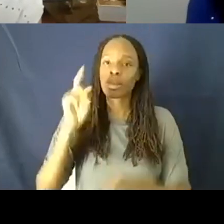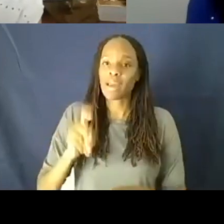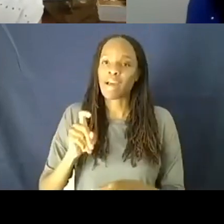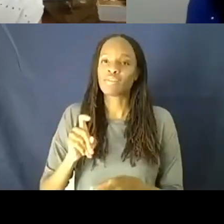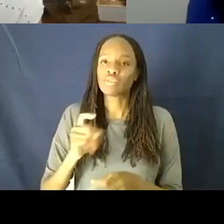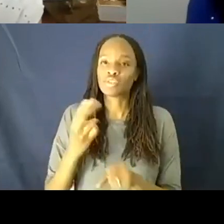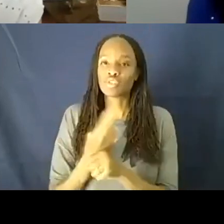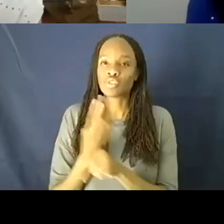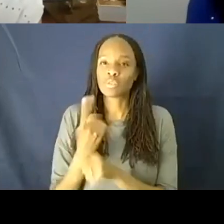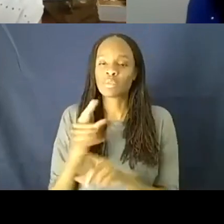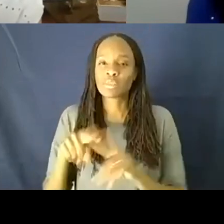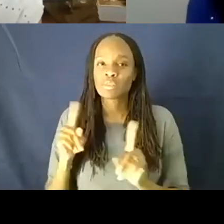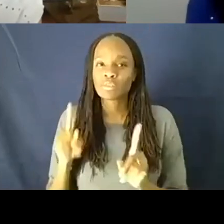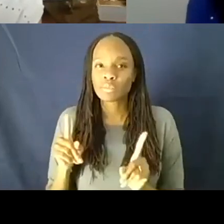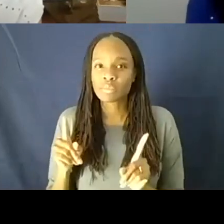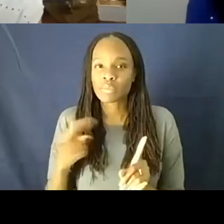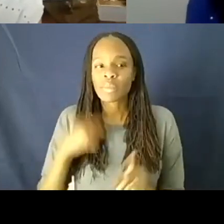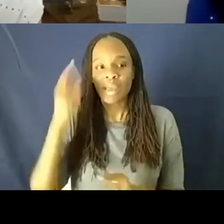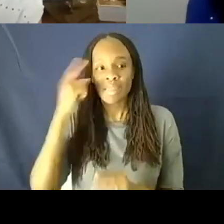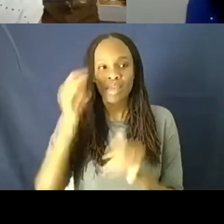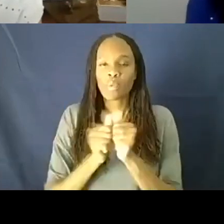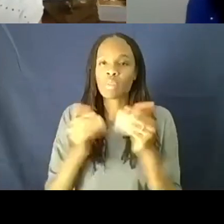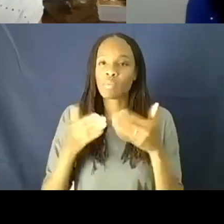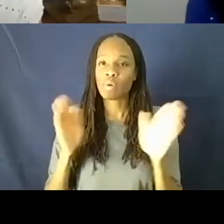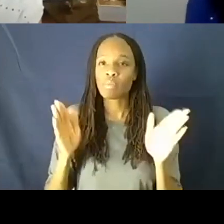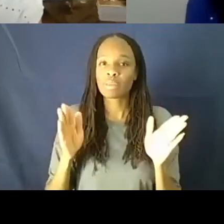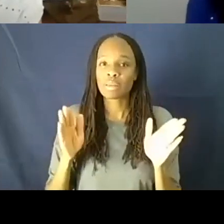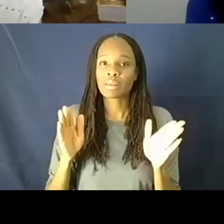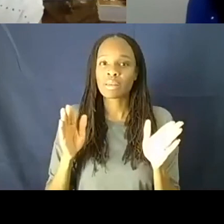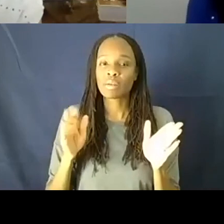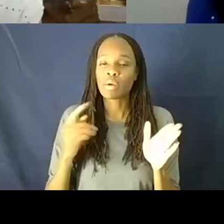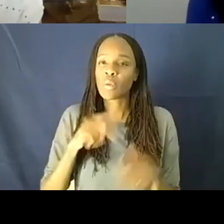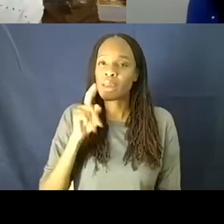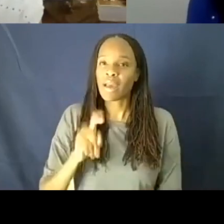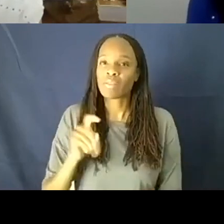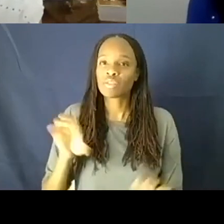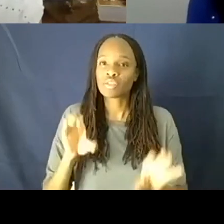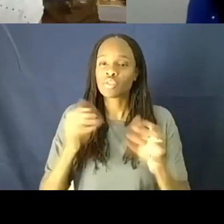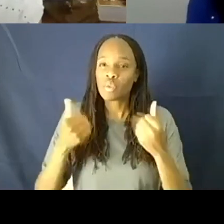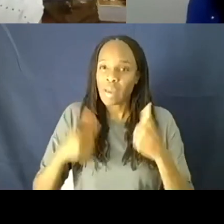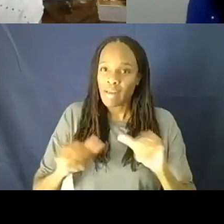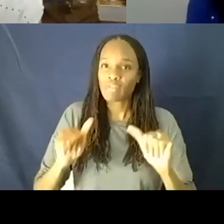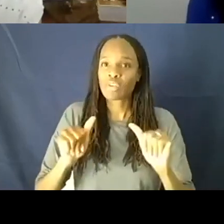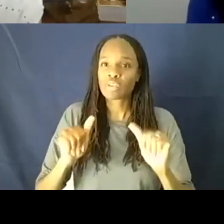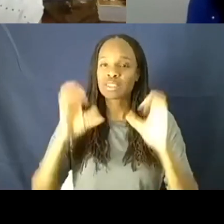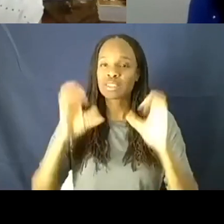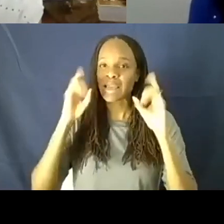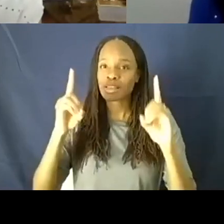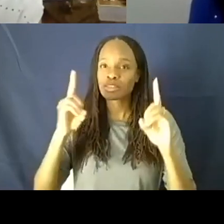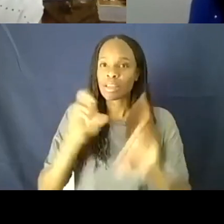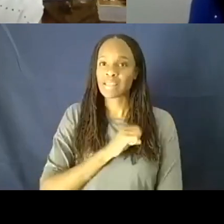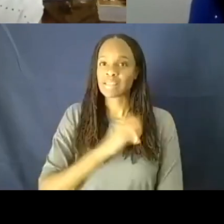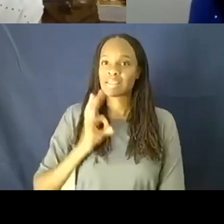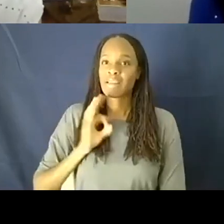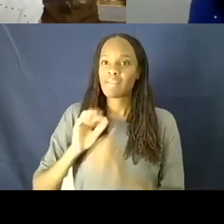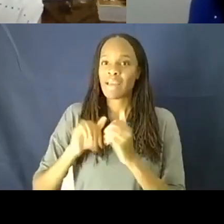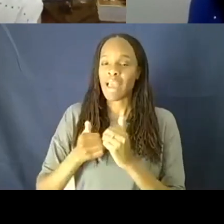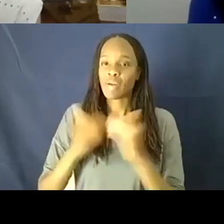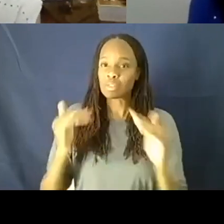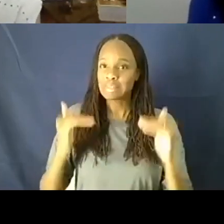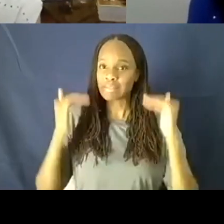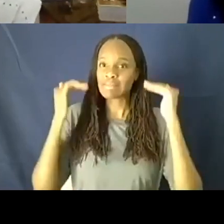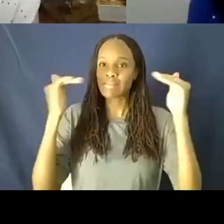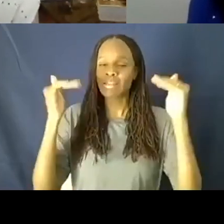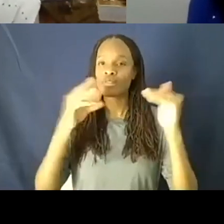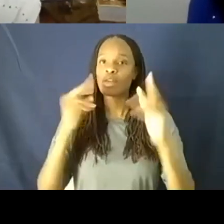it's incumbent upon public entities to make a concerted effort to educate their staff on how to listen and respond to the needs of people